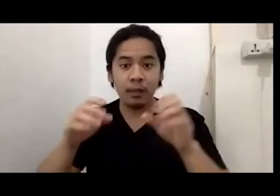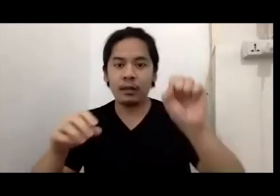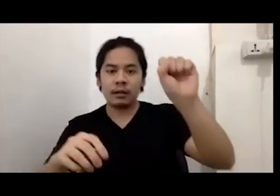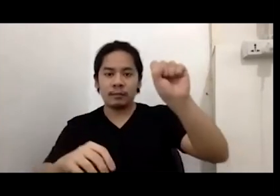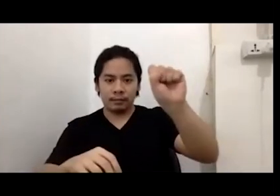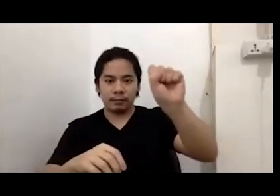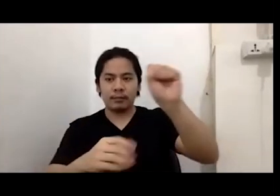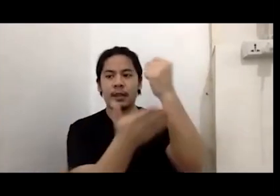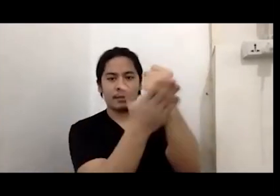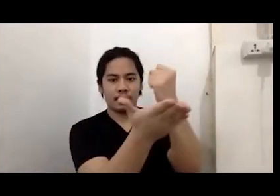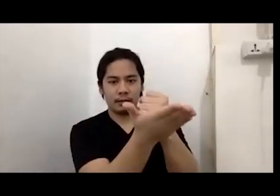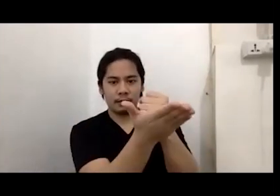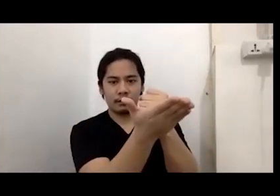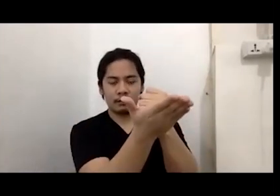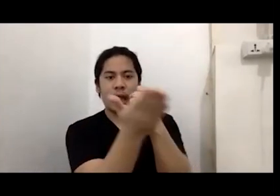sorry, one moment.